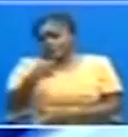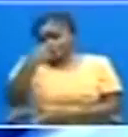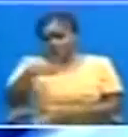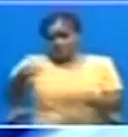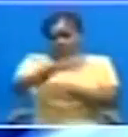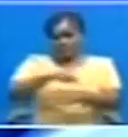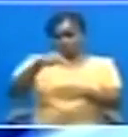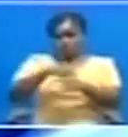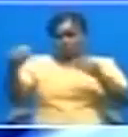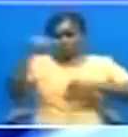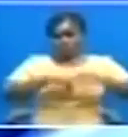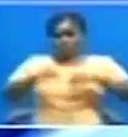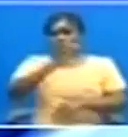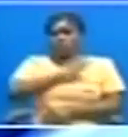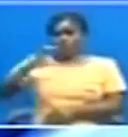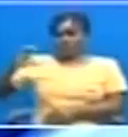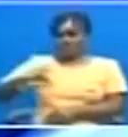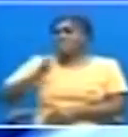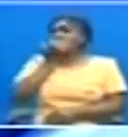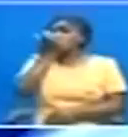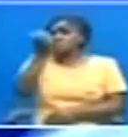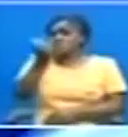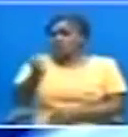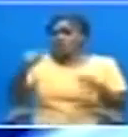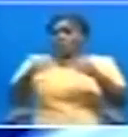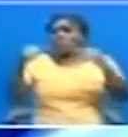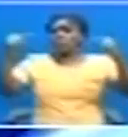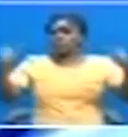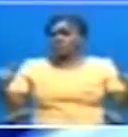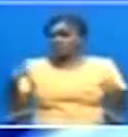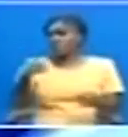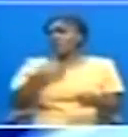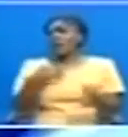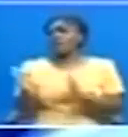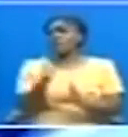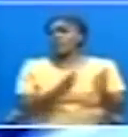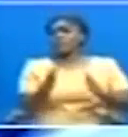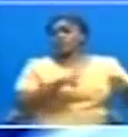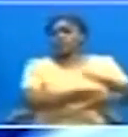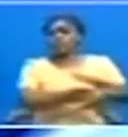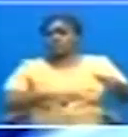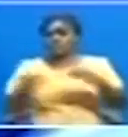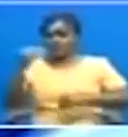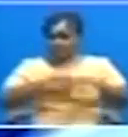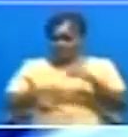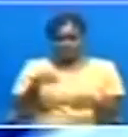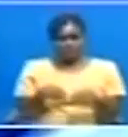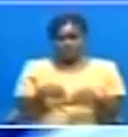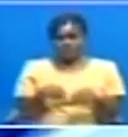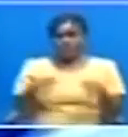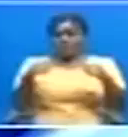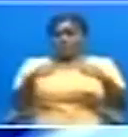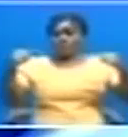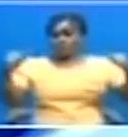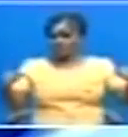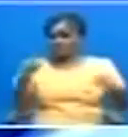the National Election Commission there has dismissed claims by the opposition that there are plans to rig the forthcoming general election. The